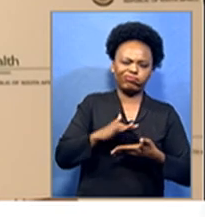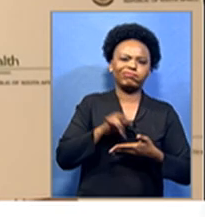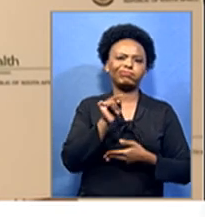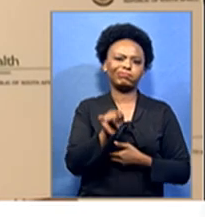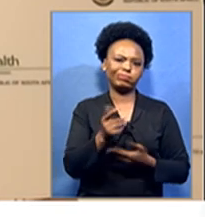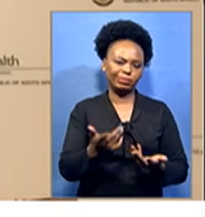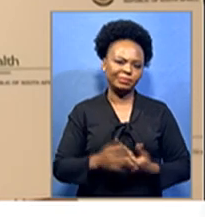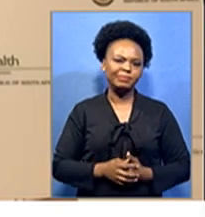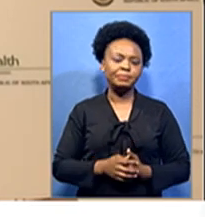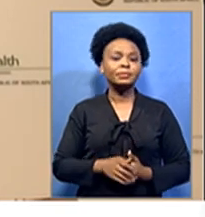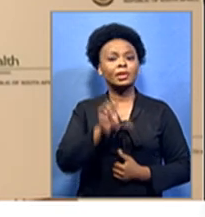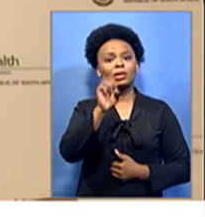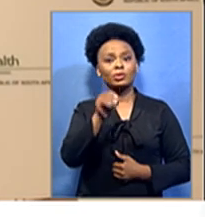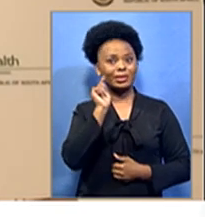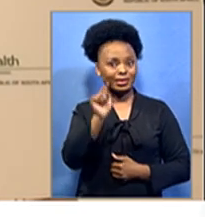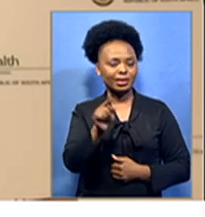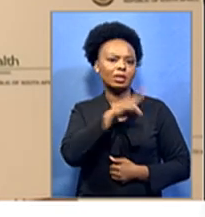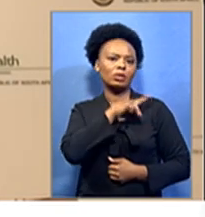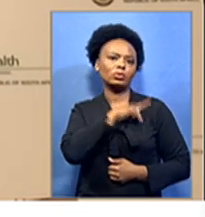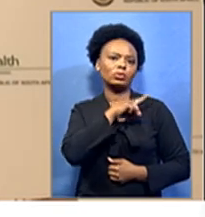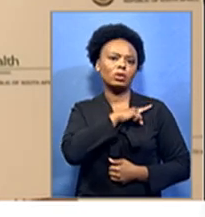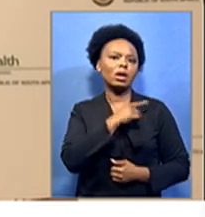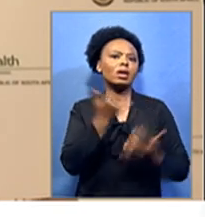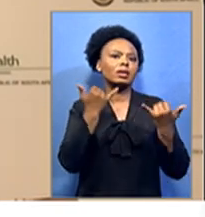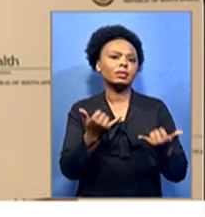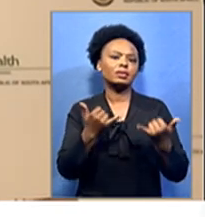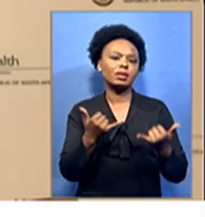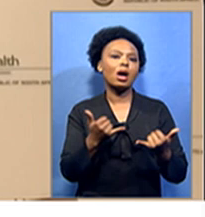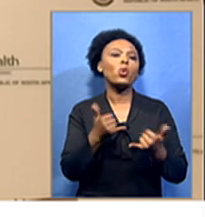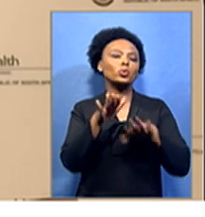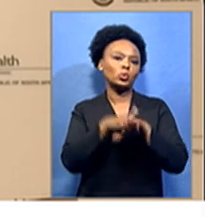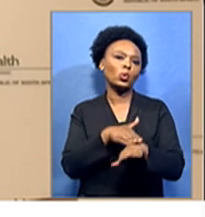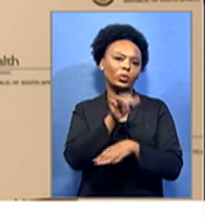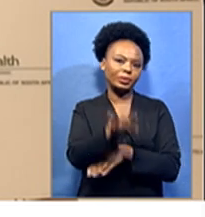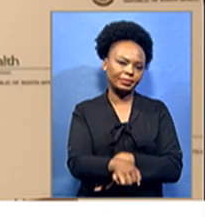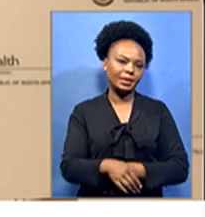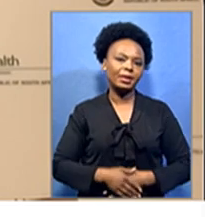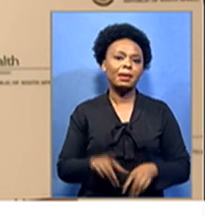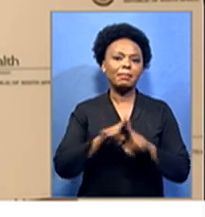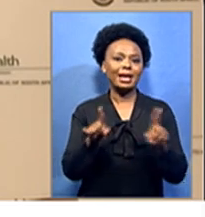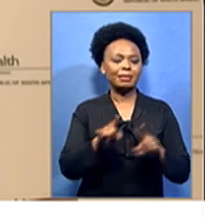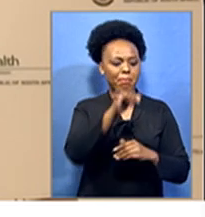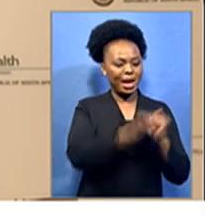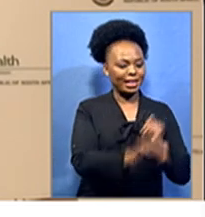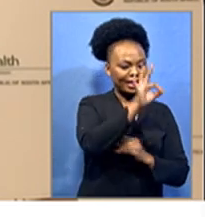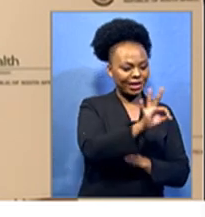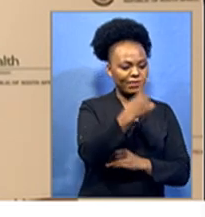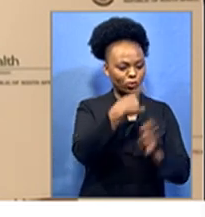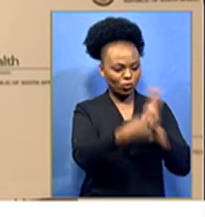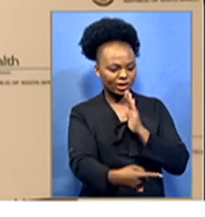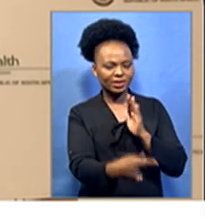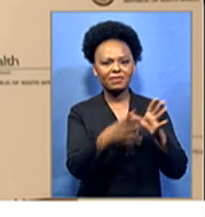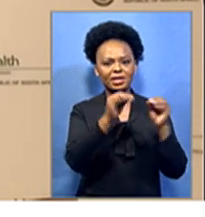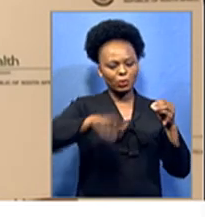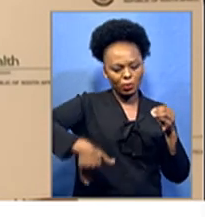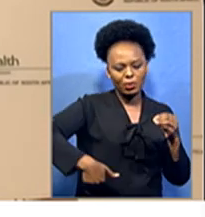us. So that is what is the nature of this thing. But we have said 3 months for the first phase. We have not finished 3 months. We